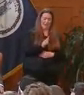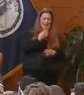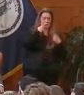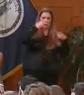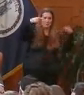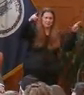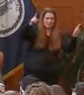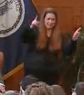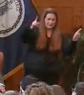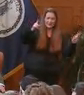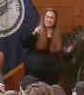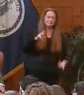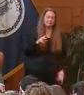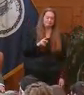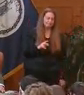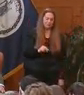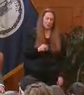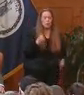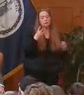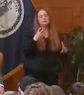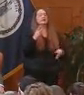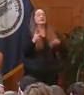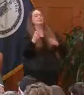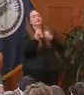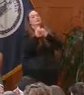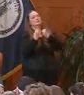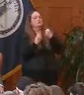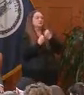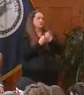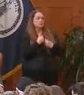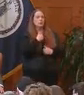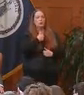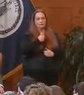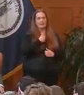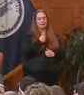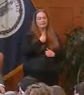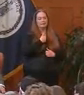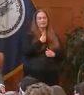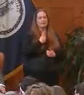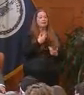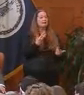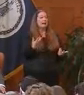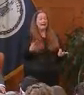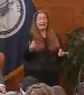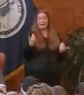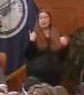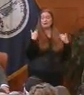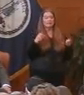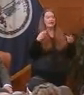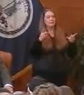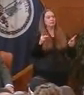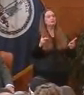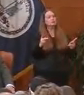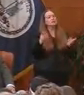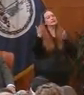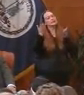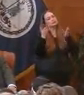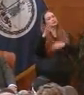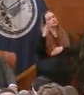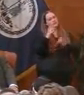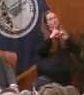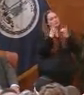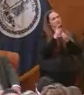that a lot of the people who helped me to have the opportunity to serve in the capacity of the Congressman from the 5th District of